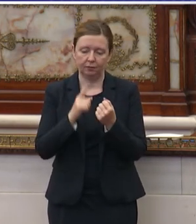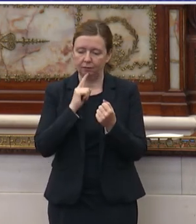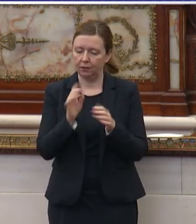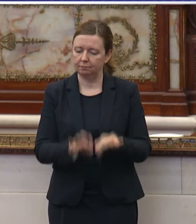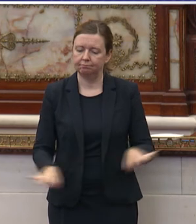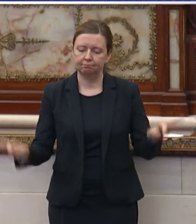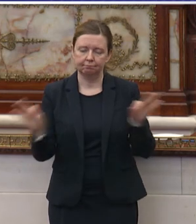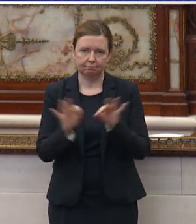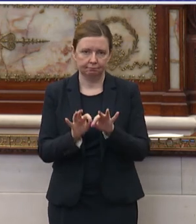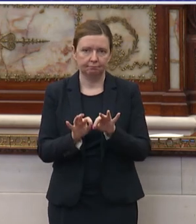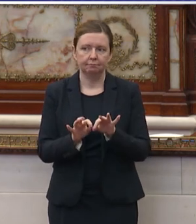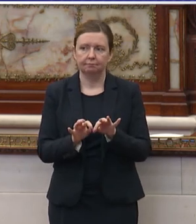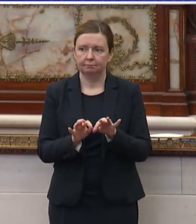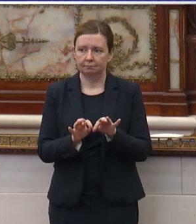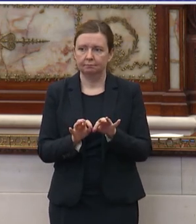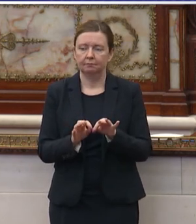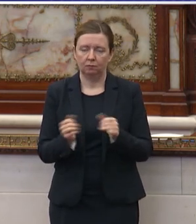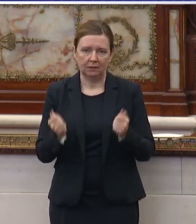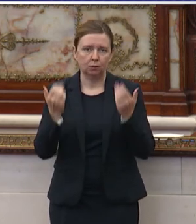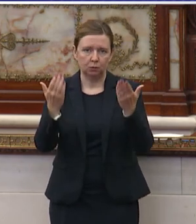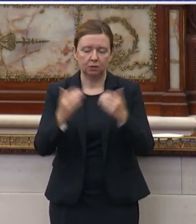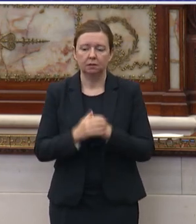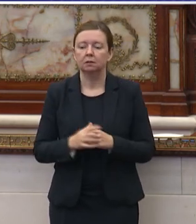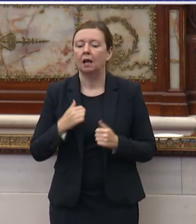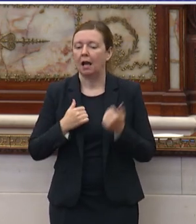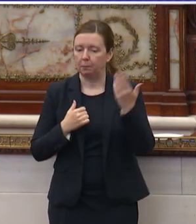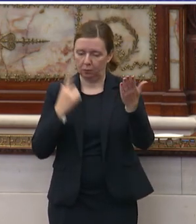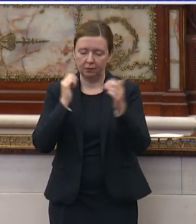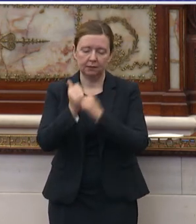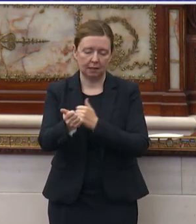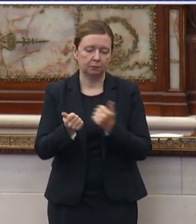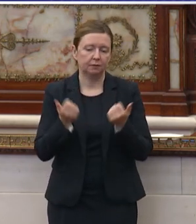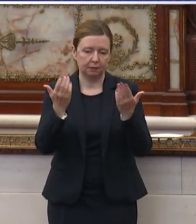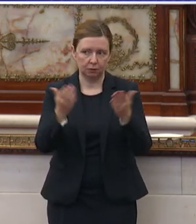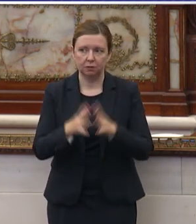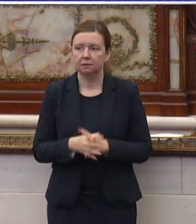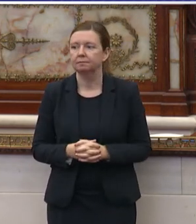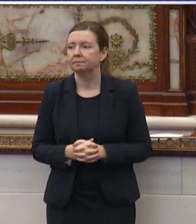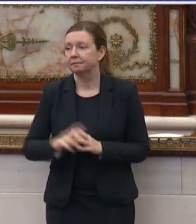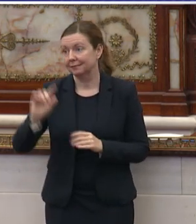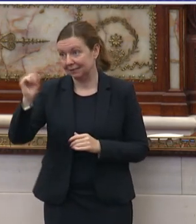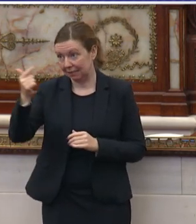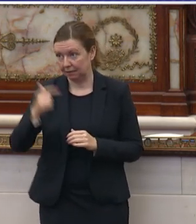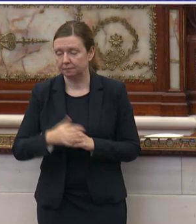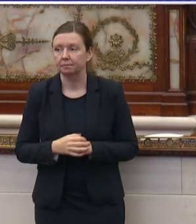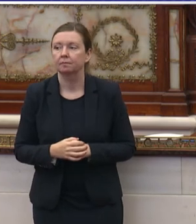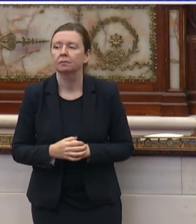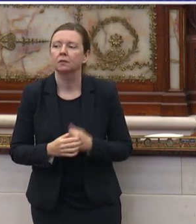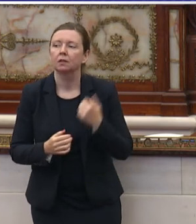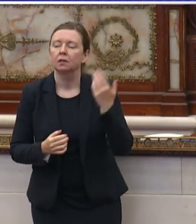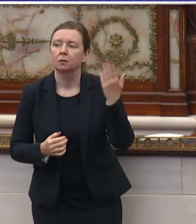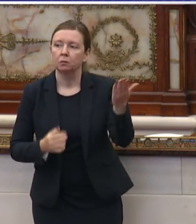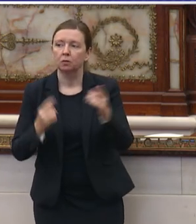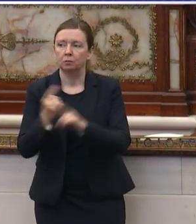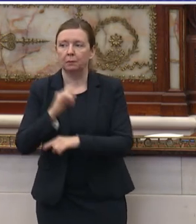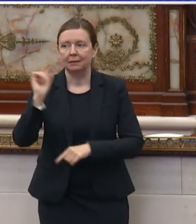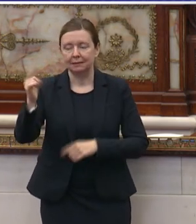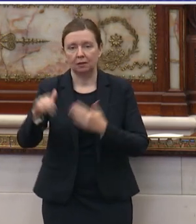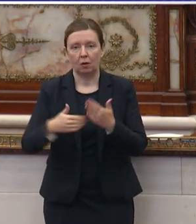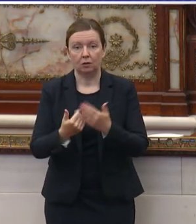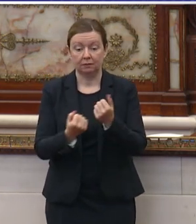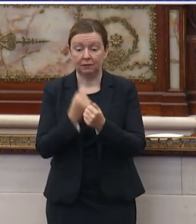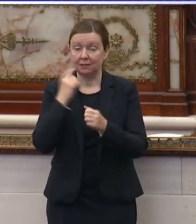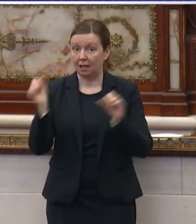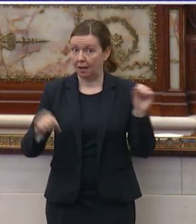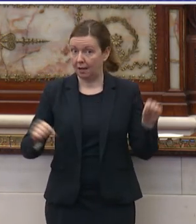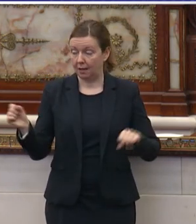critically important resolution. So I move for the adoption of the resolution. Second. It's been moved and properly second. All those in favor